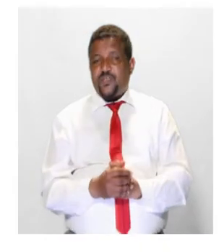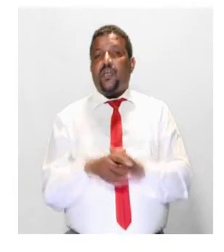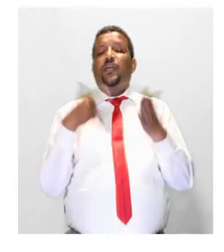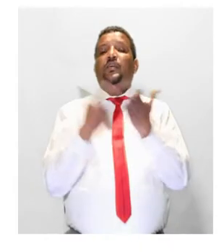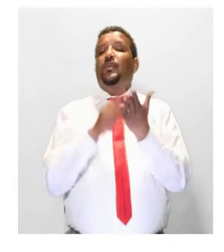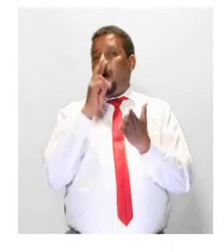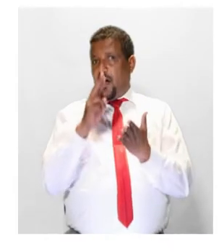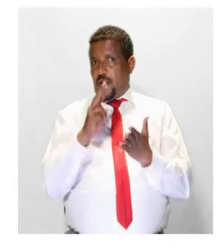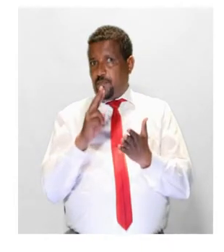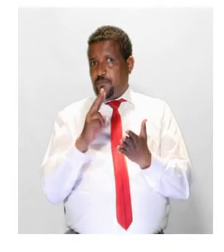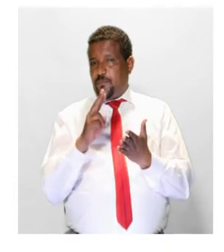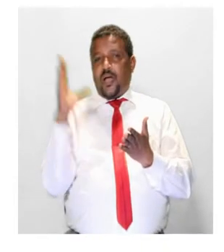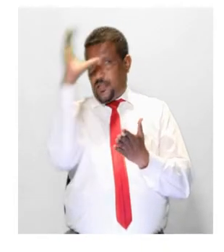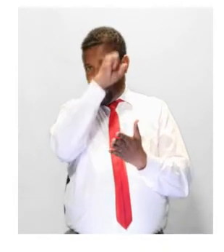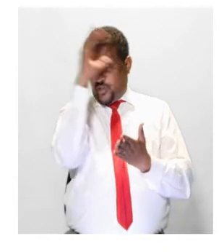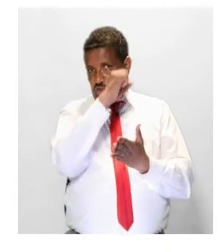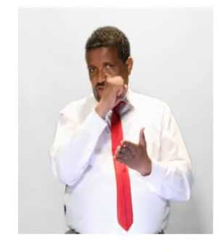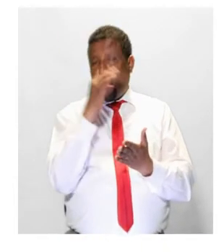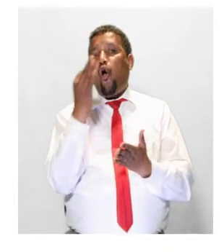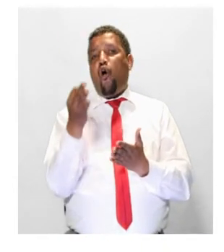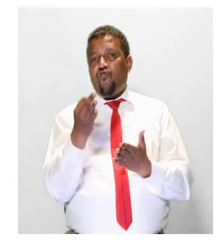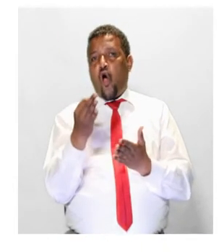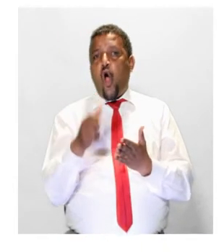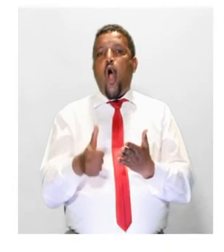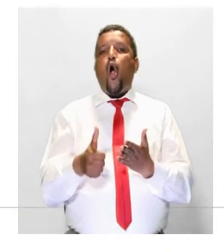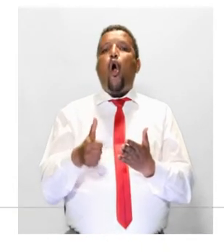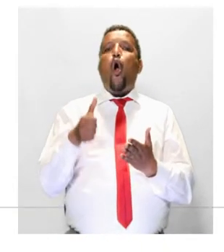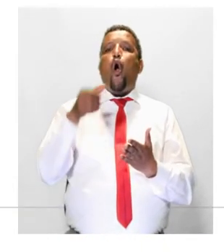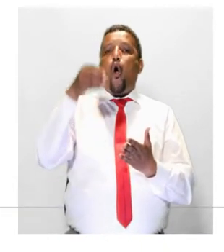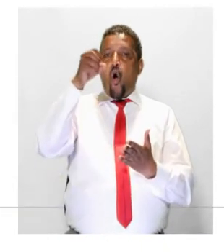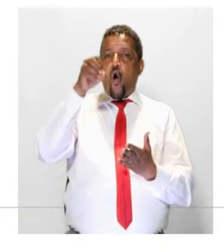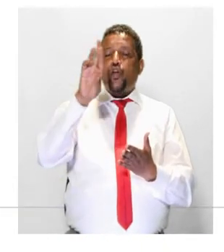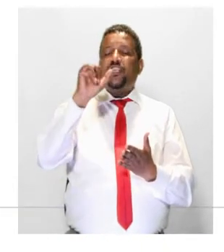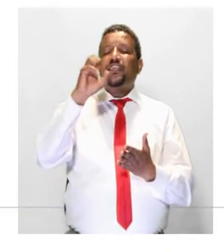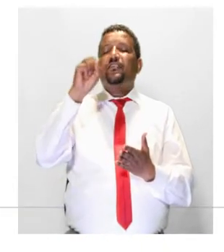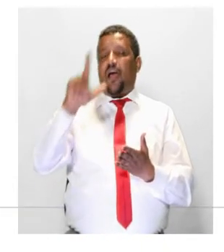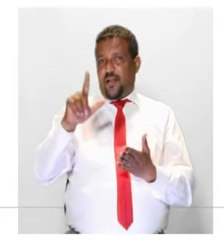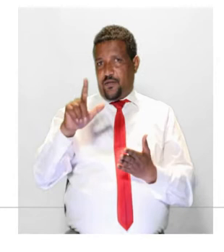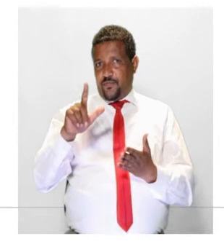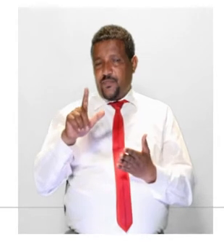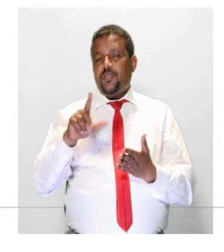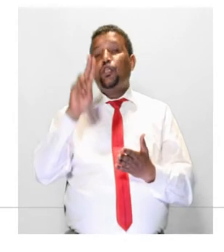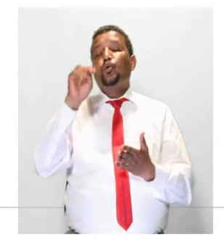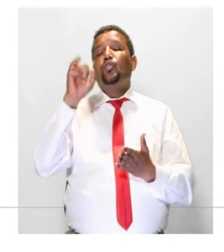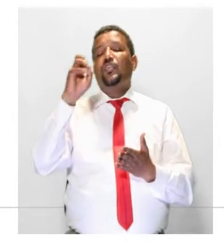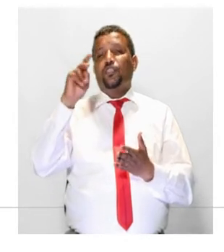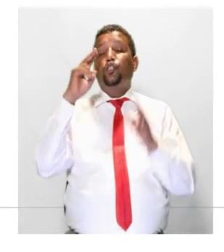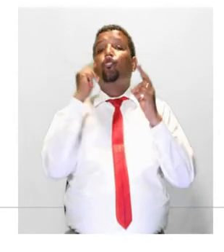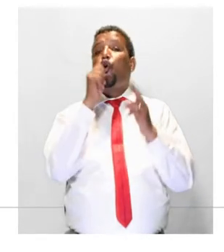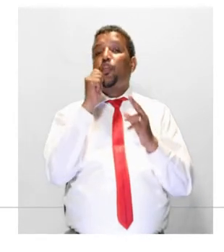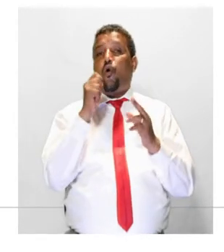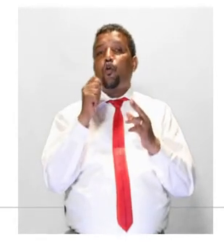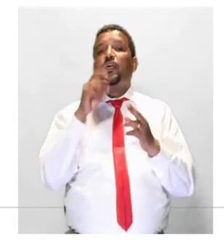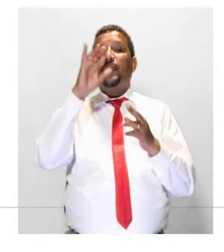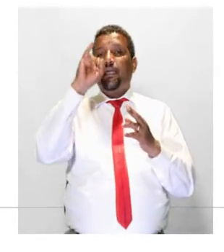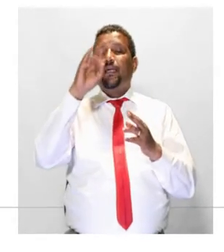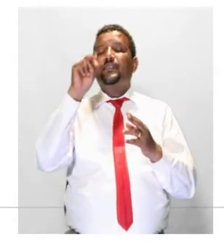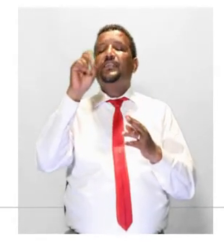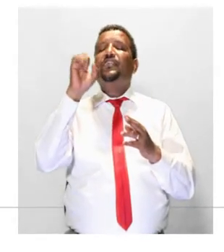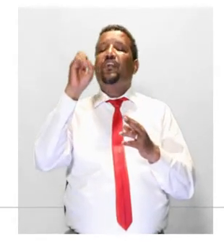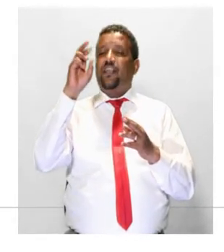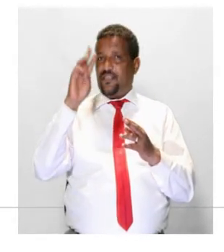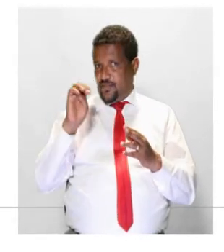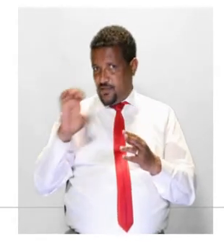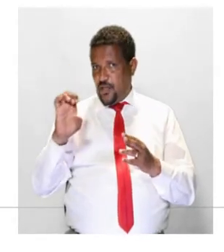are the assumptions of the ordinal utility theory or the indifference curve approach. First of all, the consumer